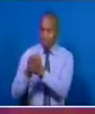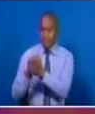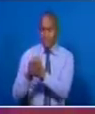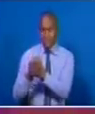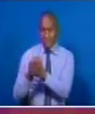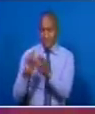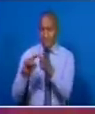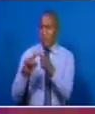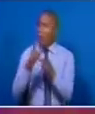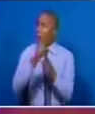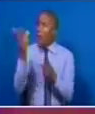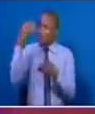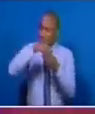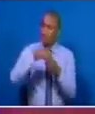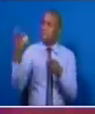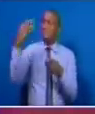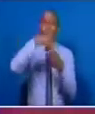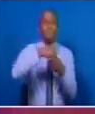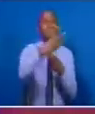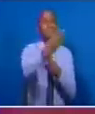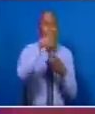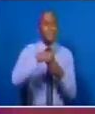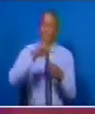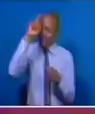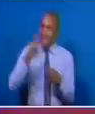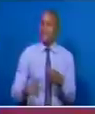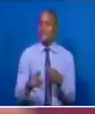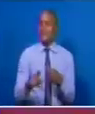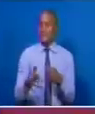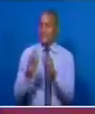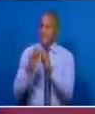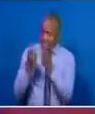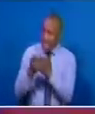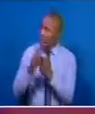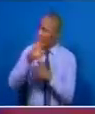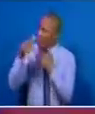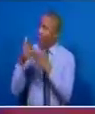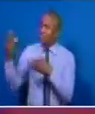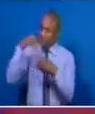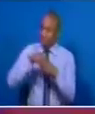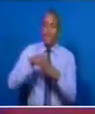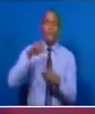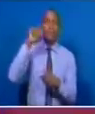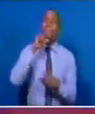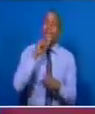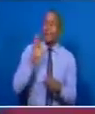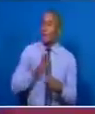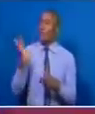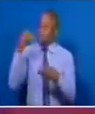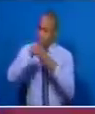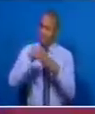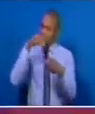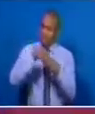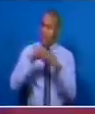issues of inclusivity in our society from the ethnic point of view, from the gender point of view. We